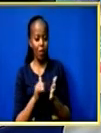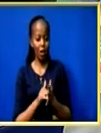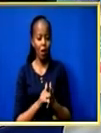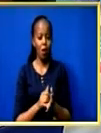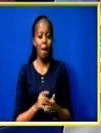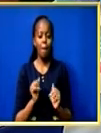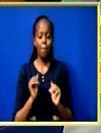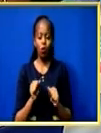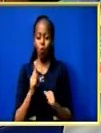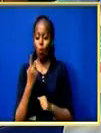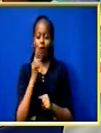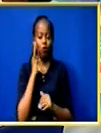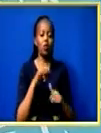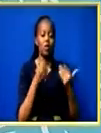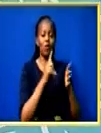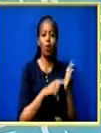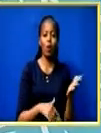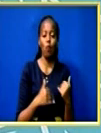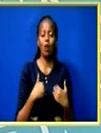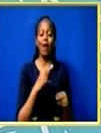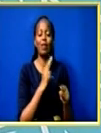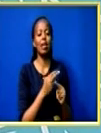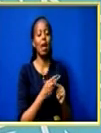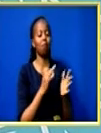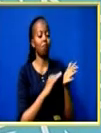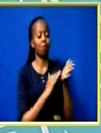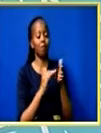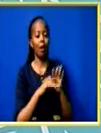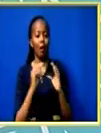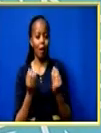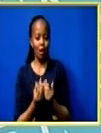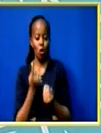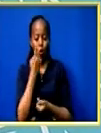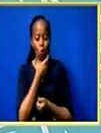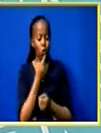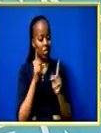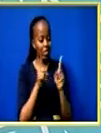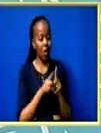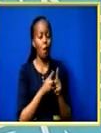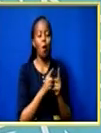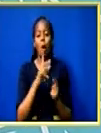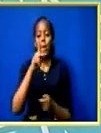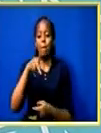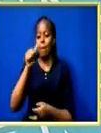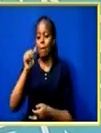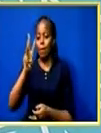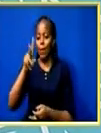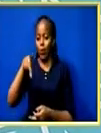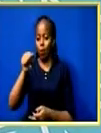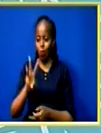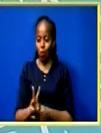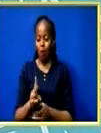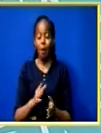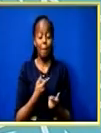a pawpaw give you? We'll have name tags in the class. Exactly. Who looks like a pawpaw? Mwalimu. Me, I